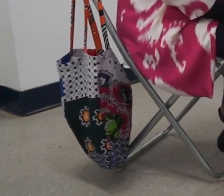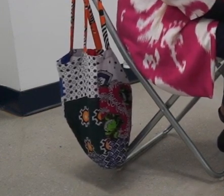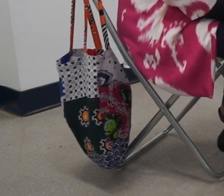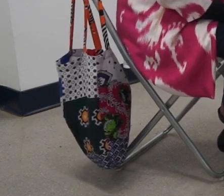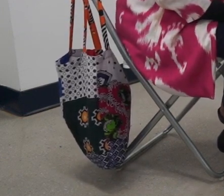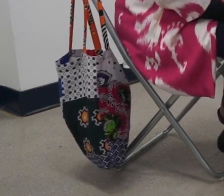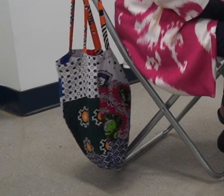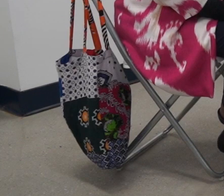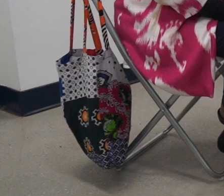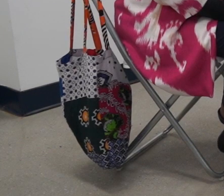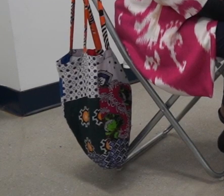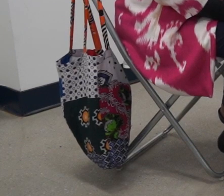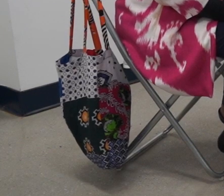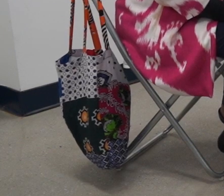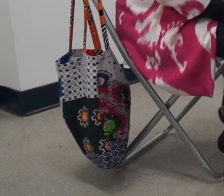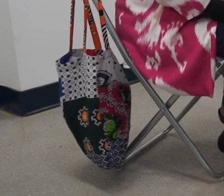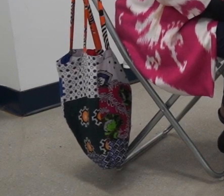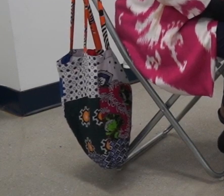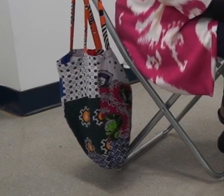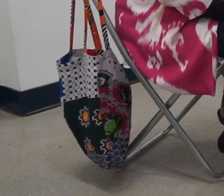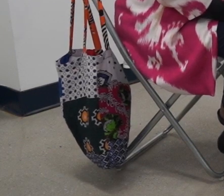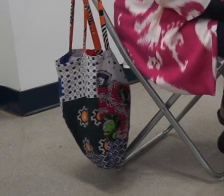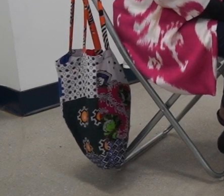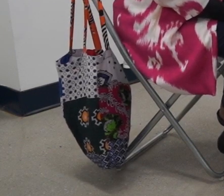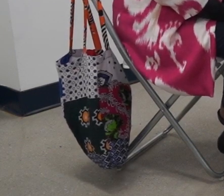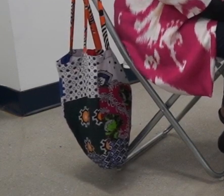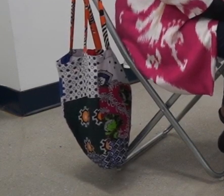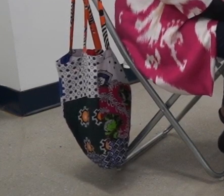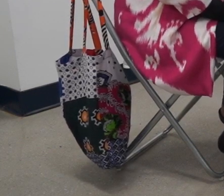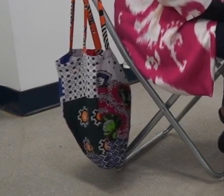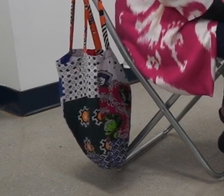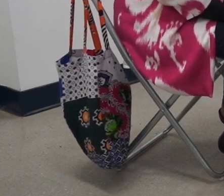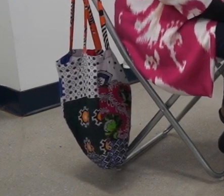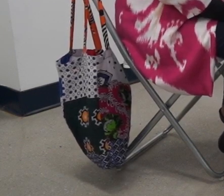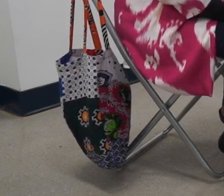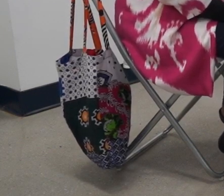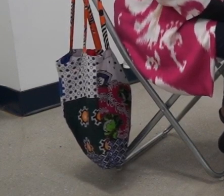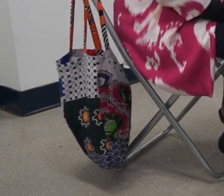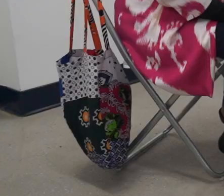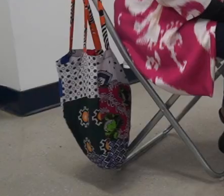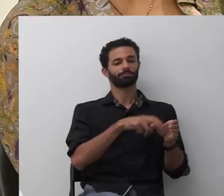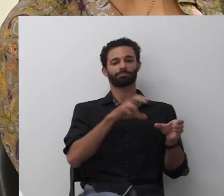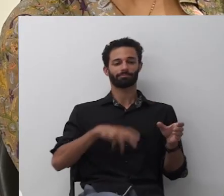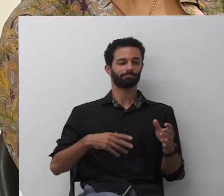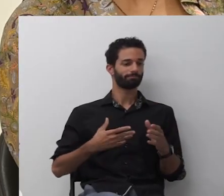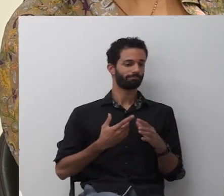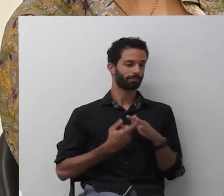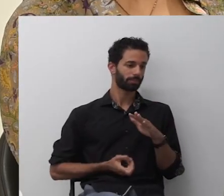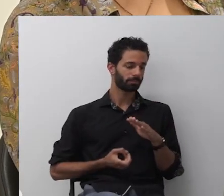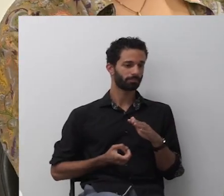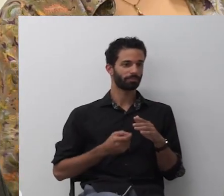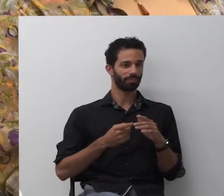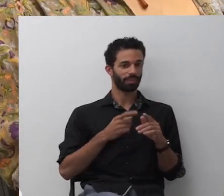organizational ecosystem instead of like, you know, what I see happen a lot is like somebody will get burnt out and then they leave, and then it